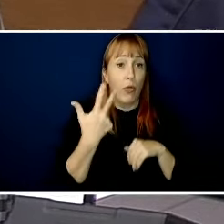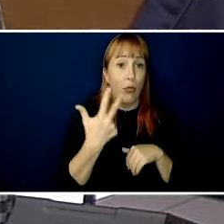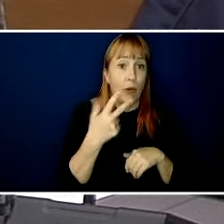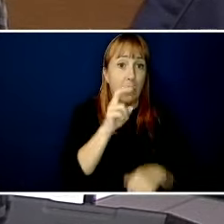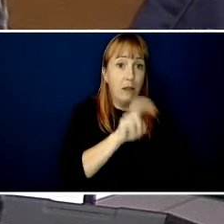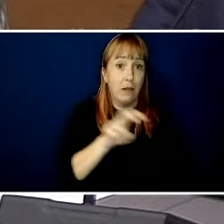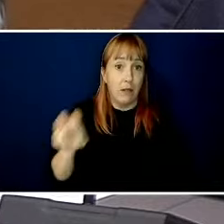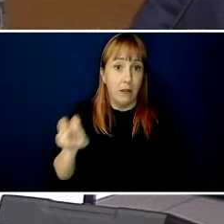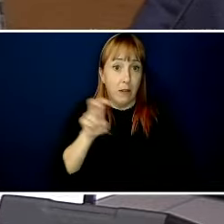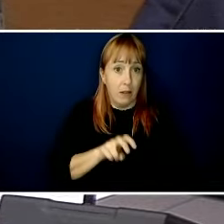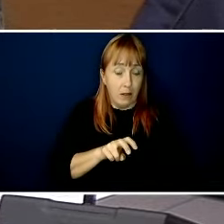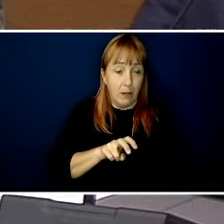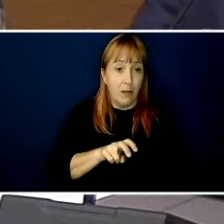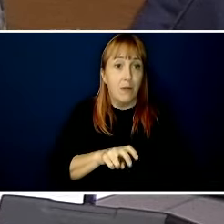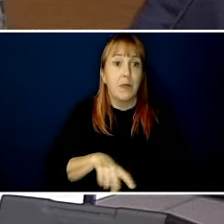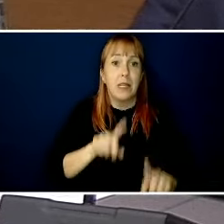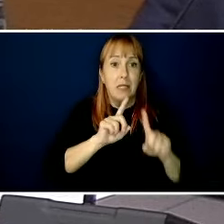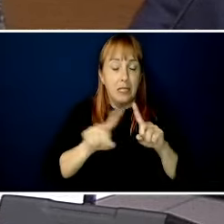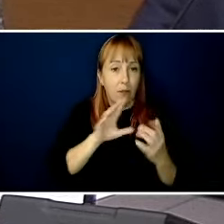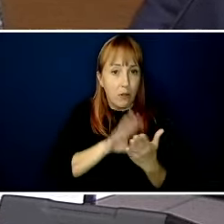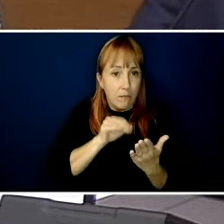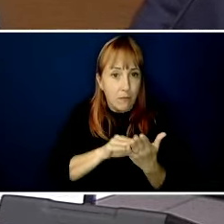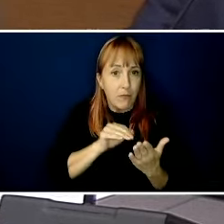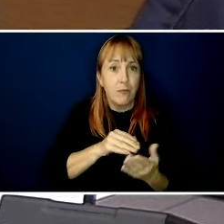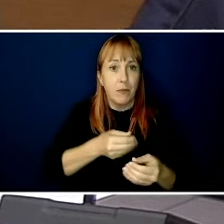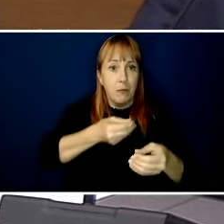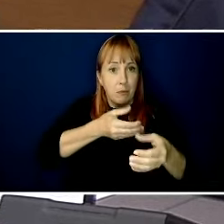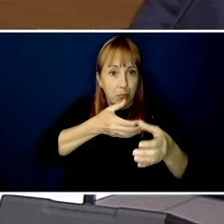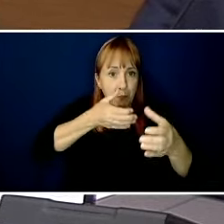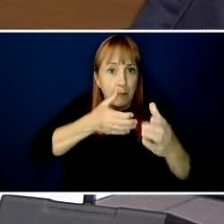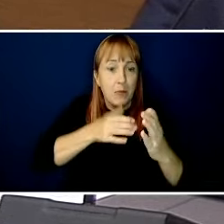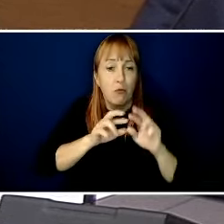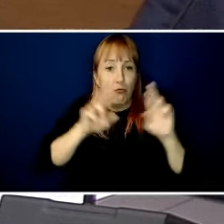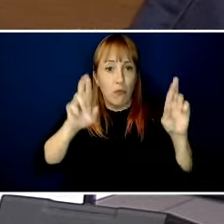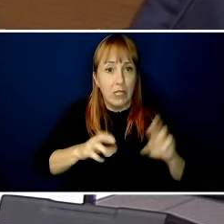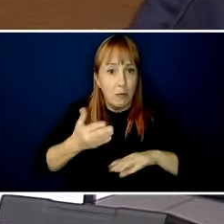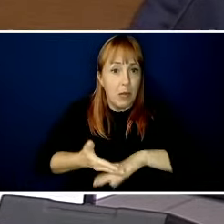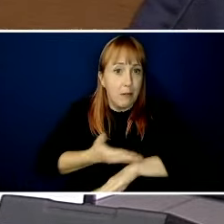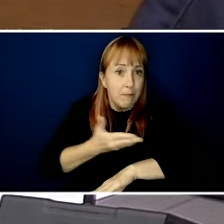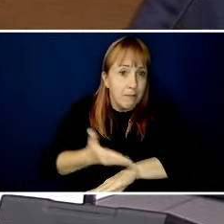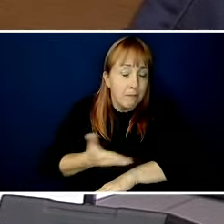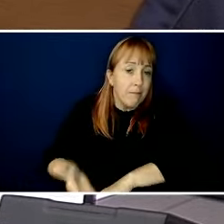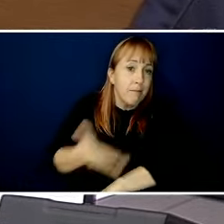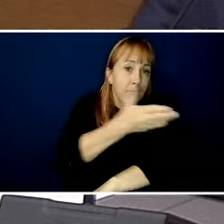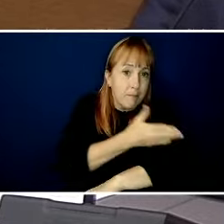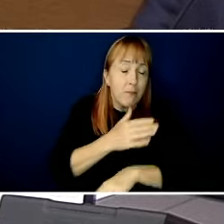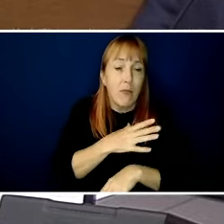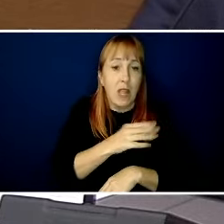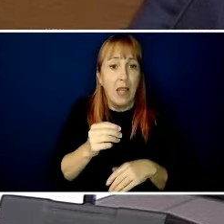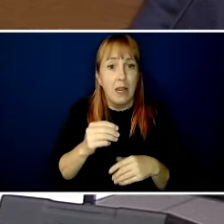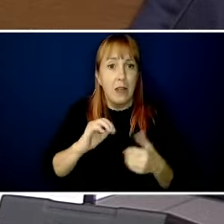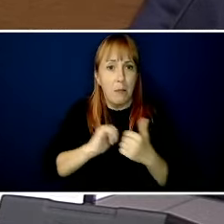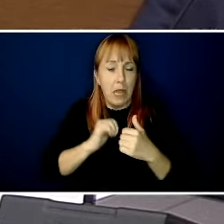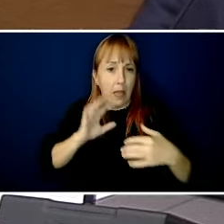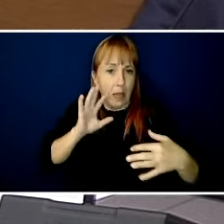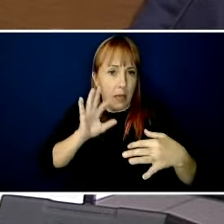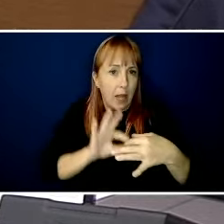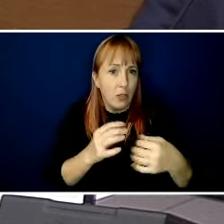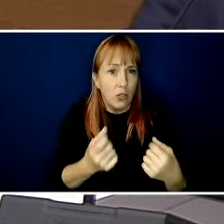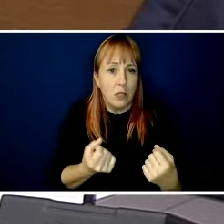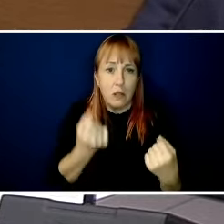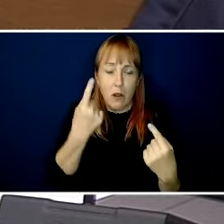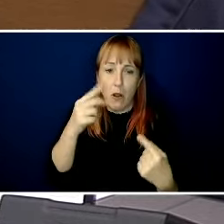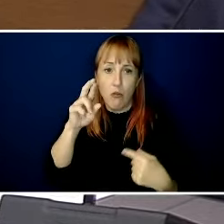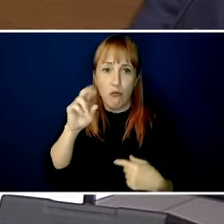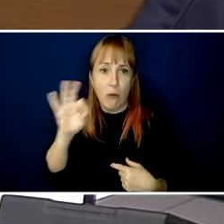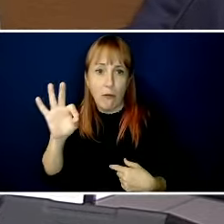transferable skills. They're building their resume, and they're making connections and making references, you know, building that